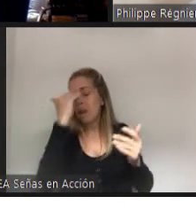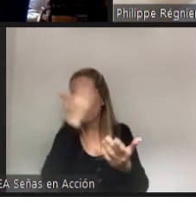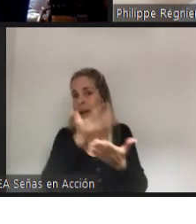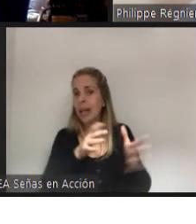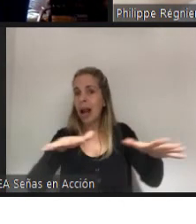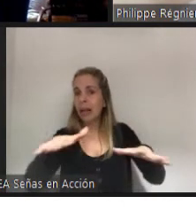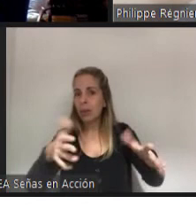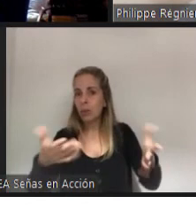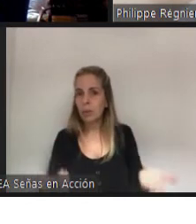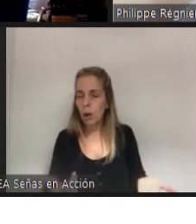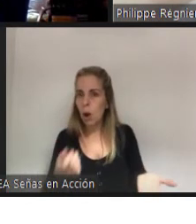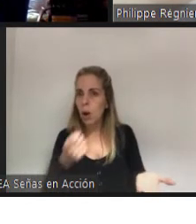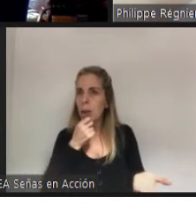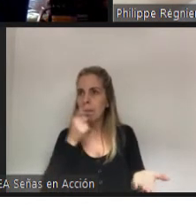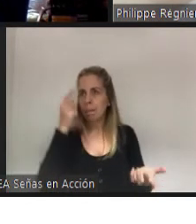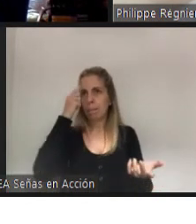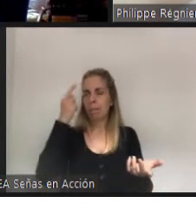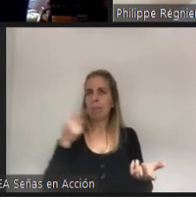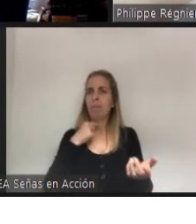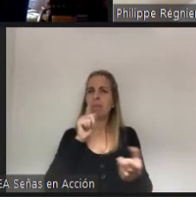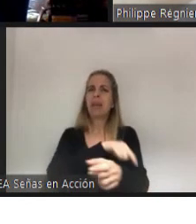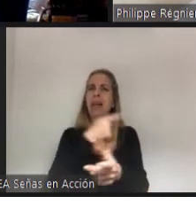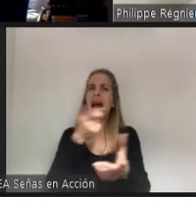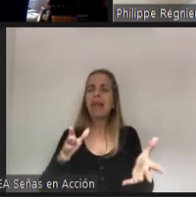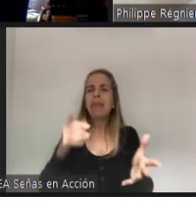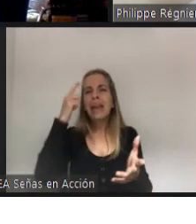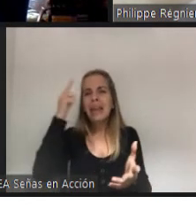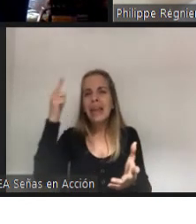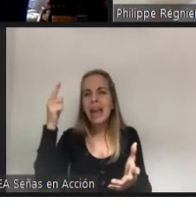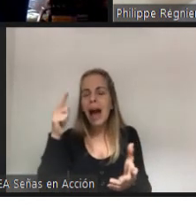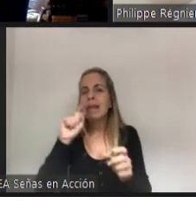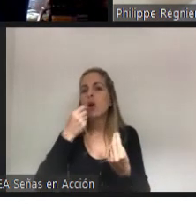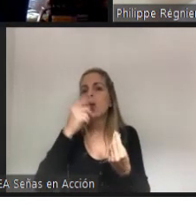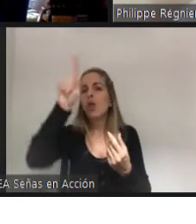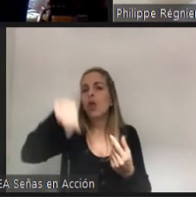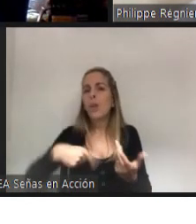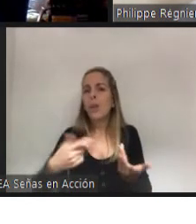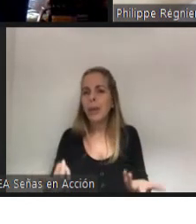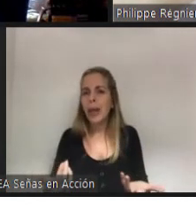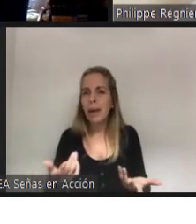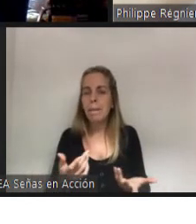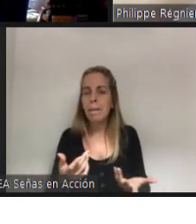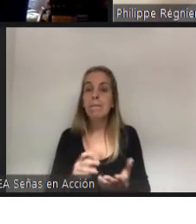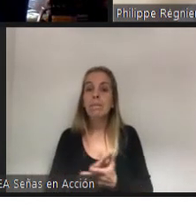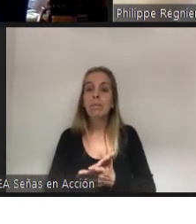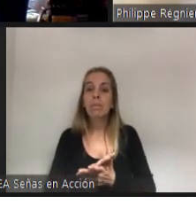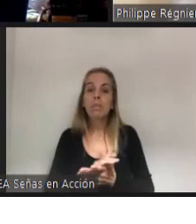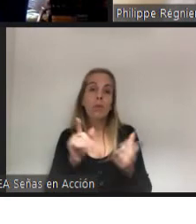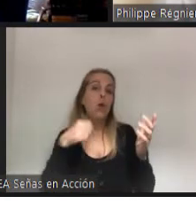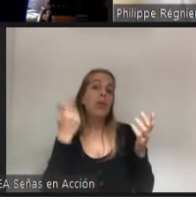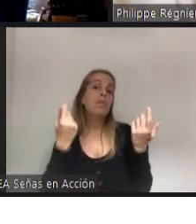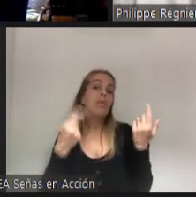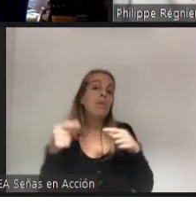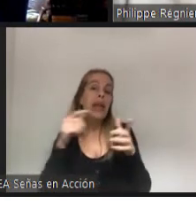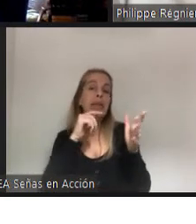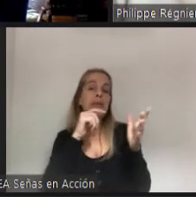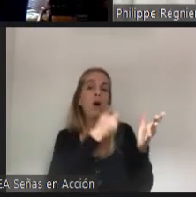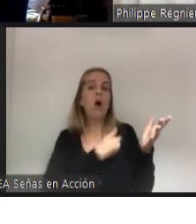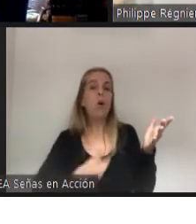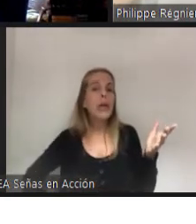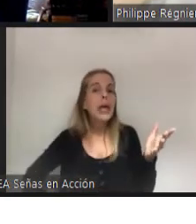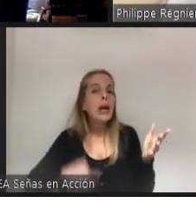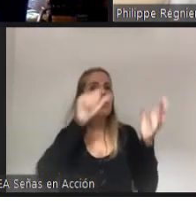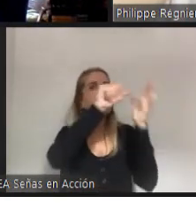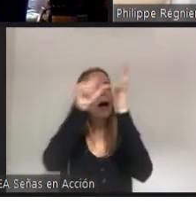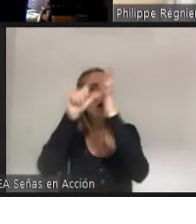even correlate them to the supposed ideological traditions from the different perspectives,